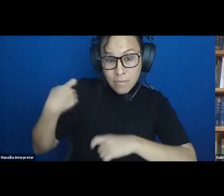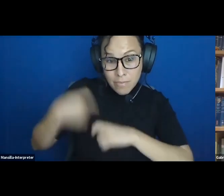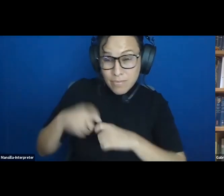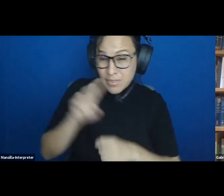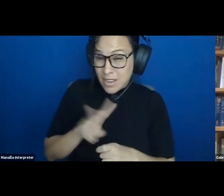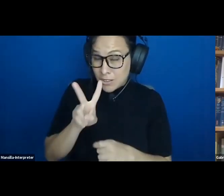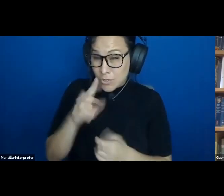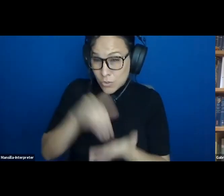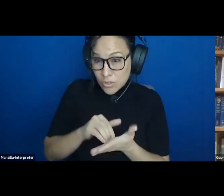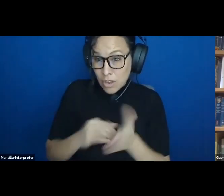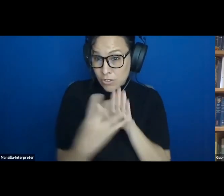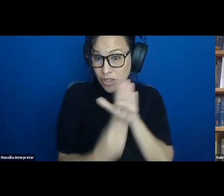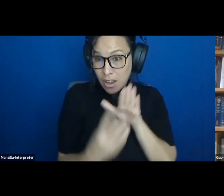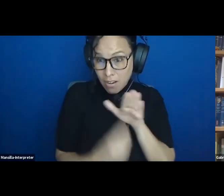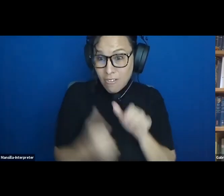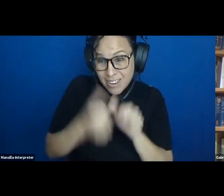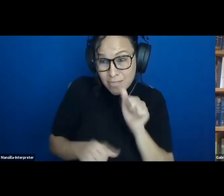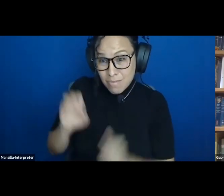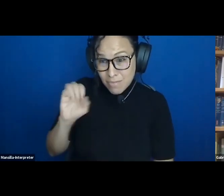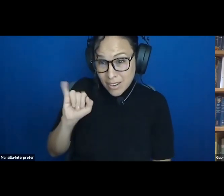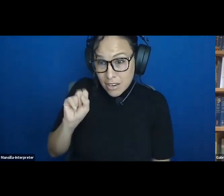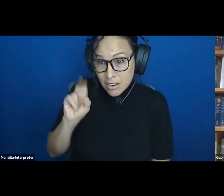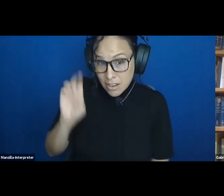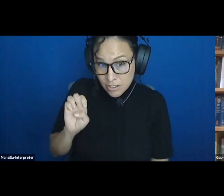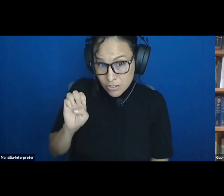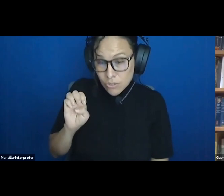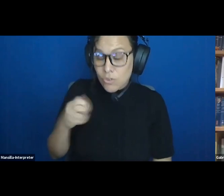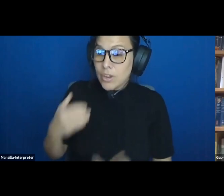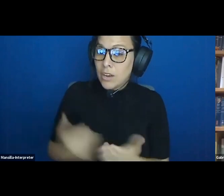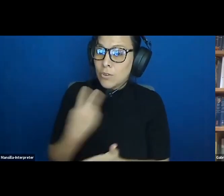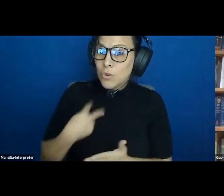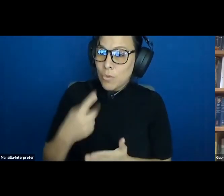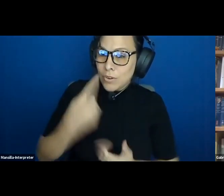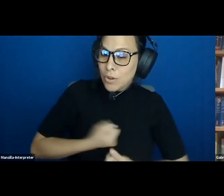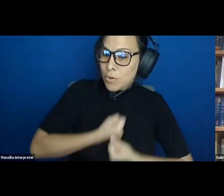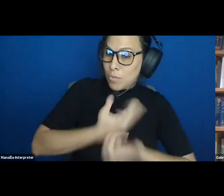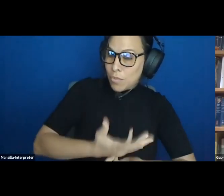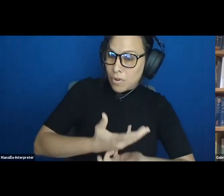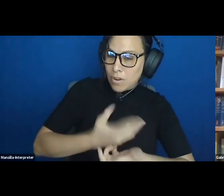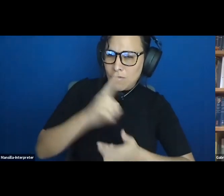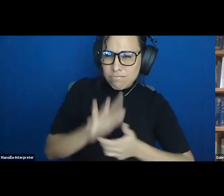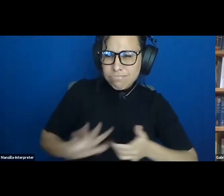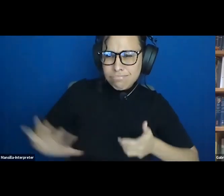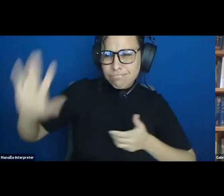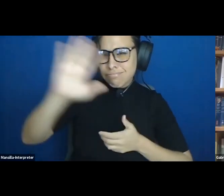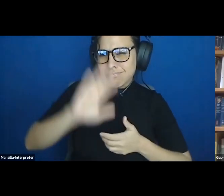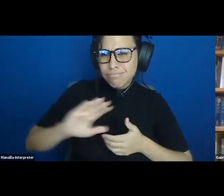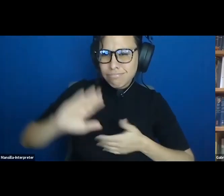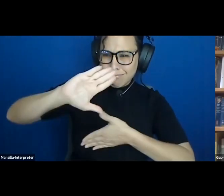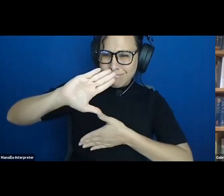copies per issue that published both canonic and new voices of poetry from all over the American